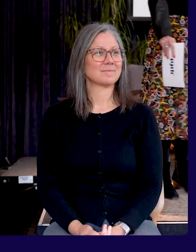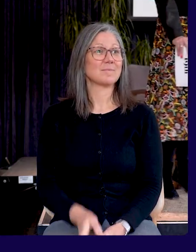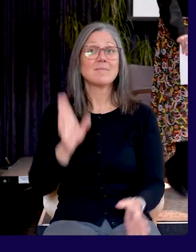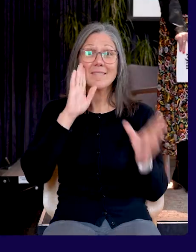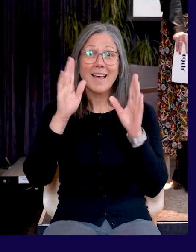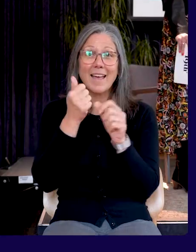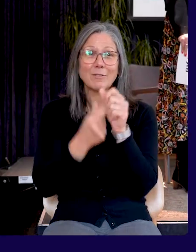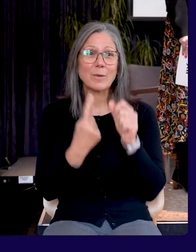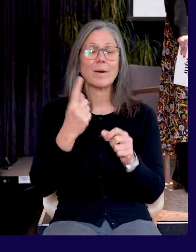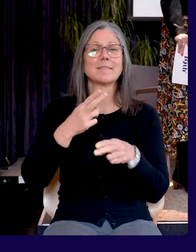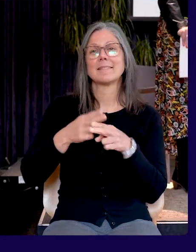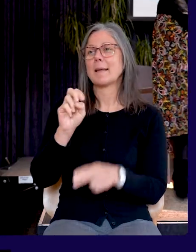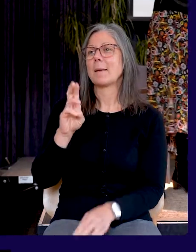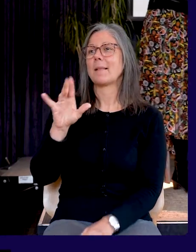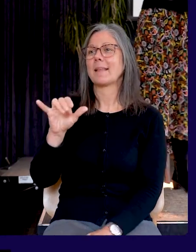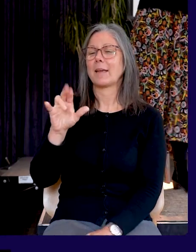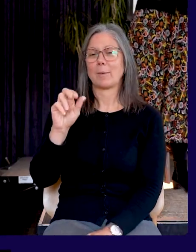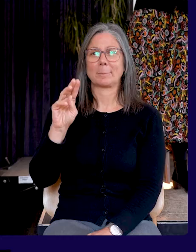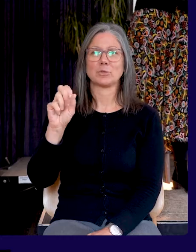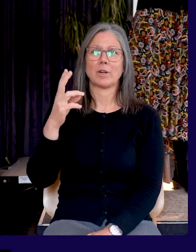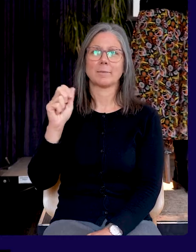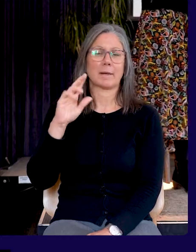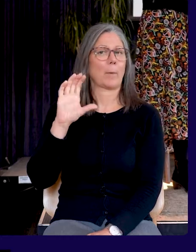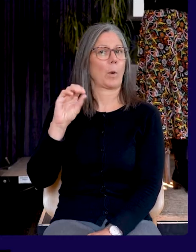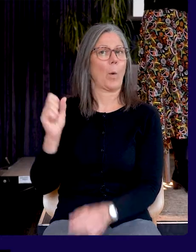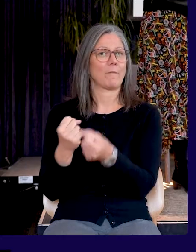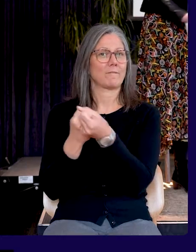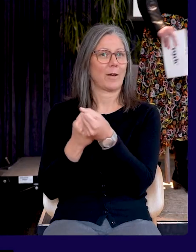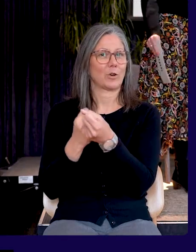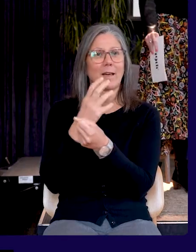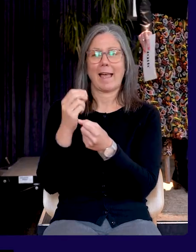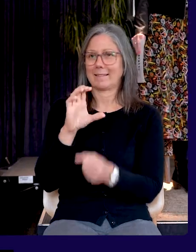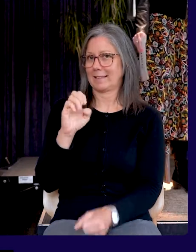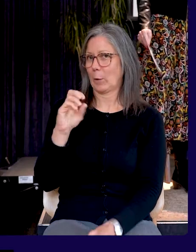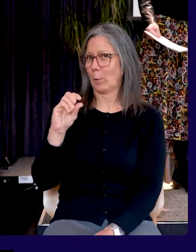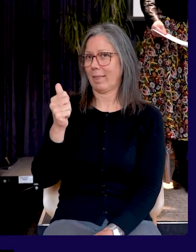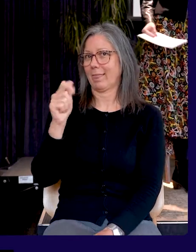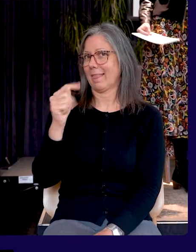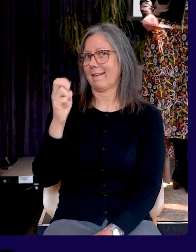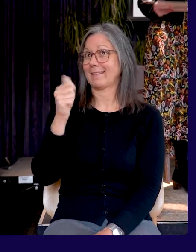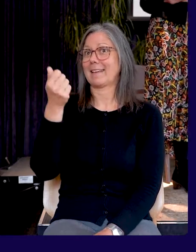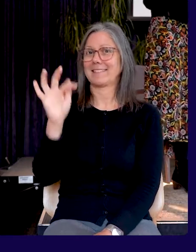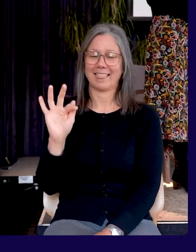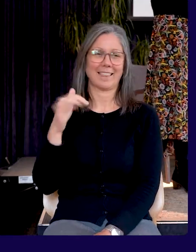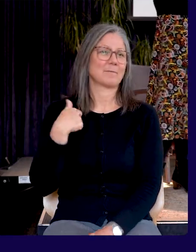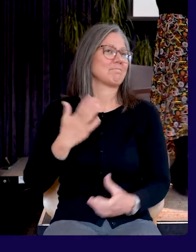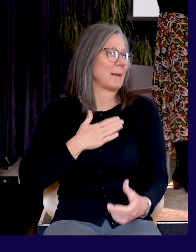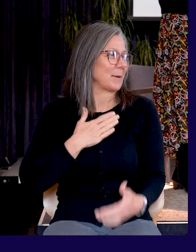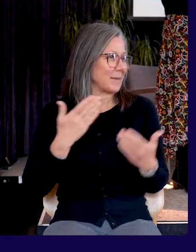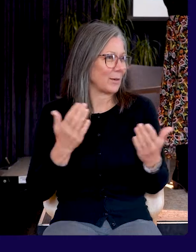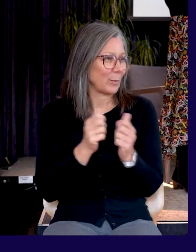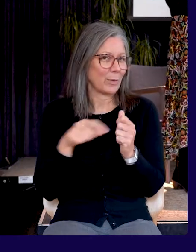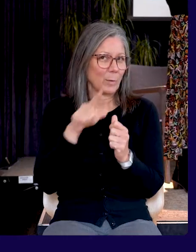Hi, everybody. My name is Emily Ramshaw, and I'm the co-founder and CEO of the 19th. And I'm so thrilled to be with all of you today for